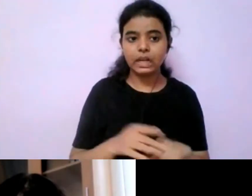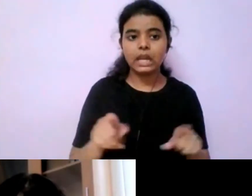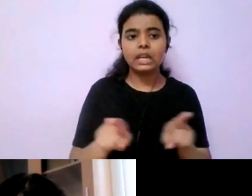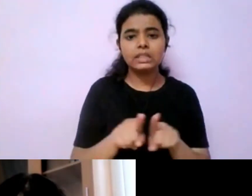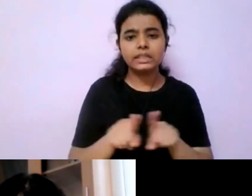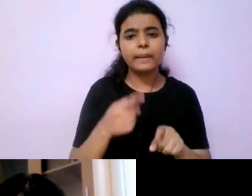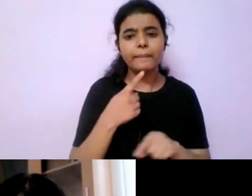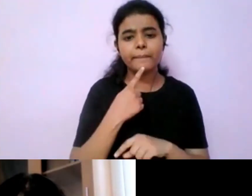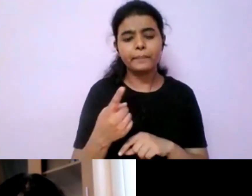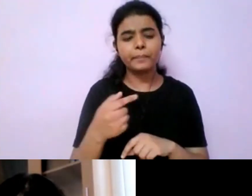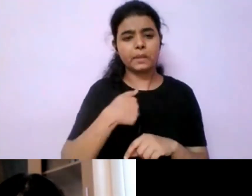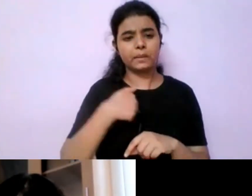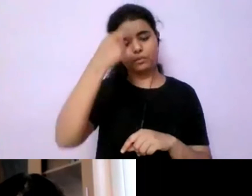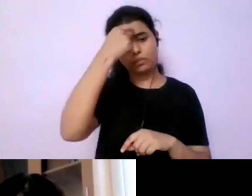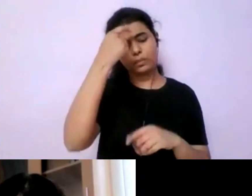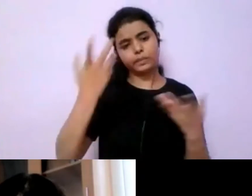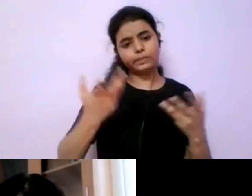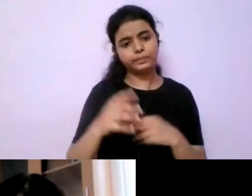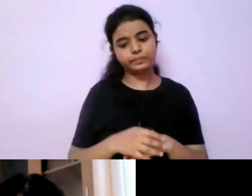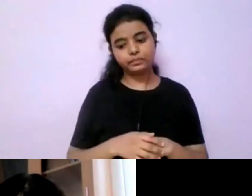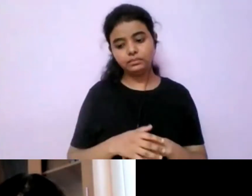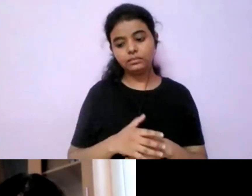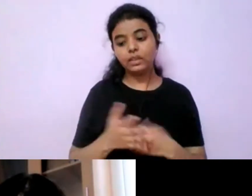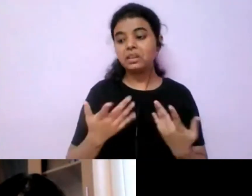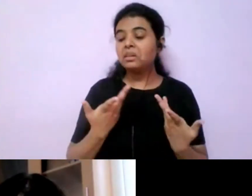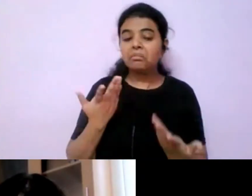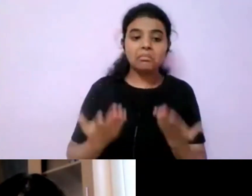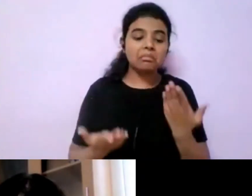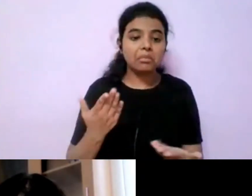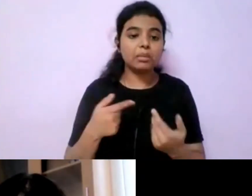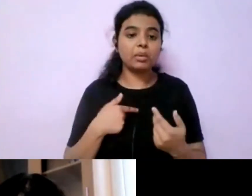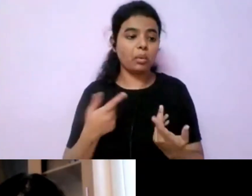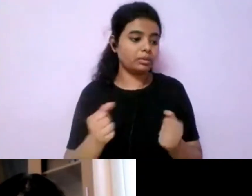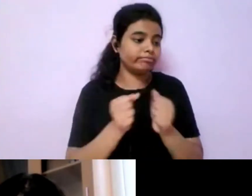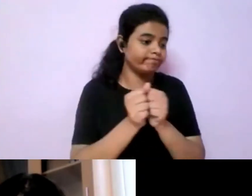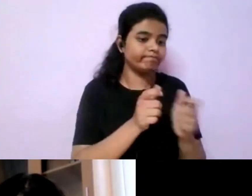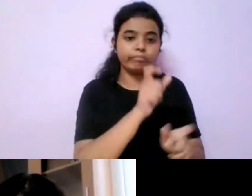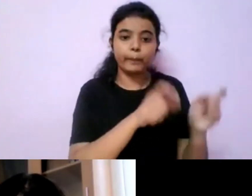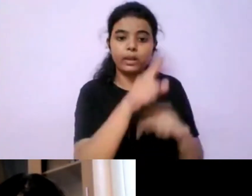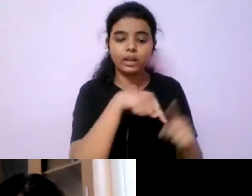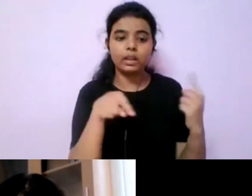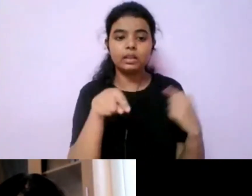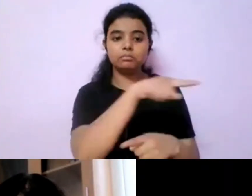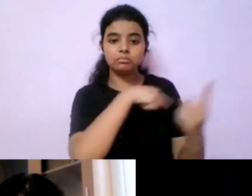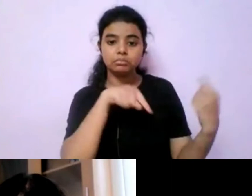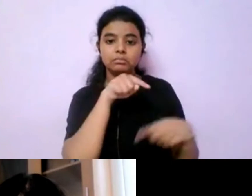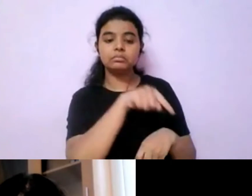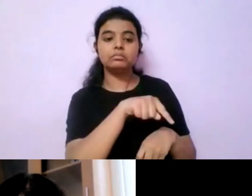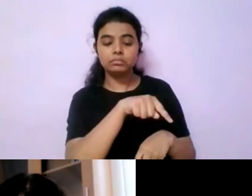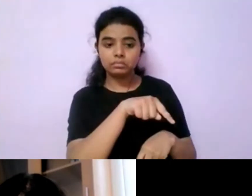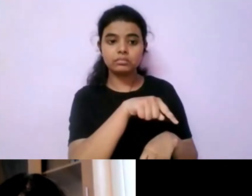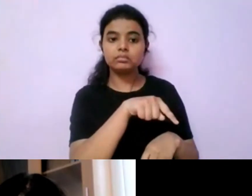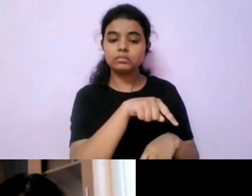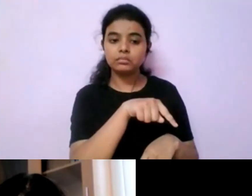what my problem is with probably my contemporary colleagues, like they are not being able to read